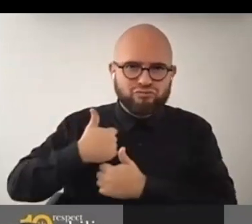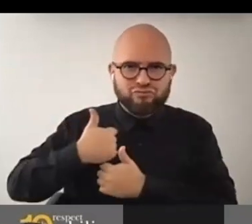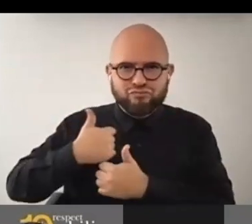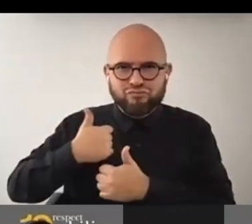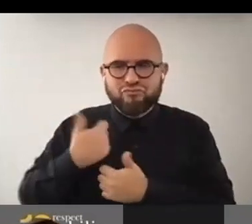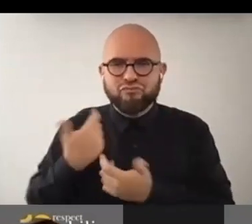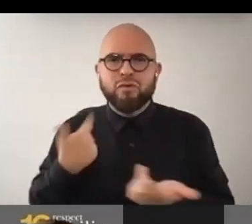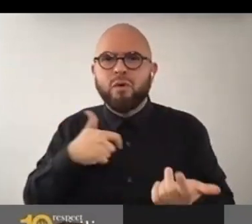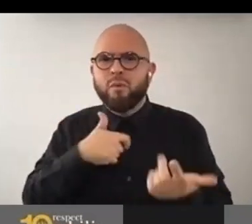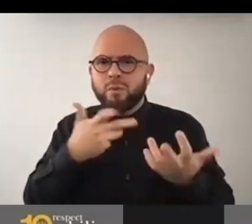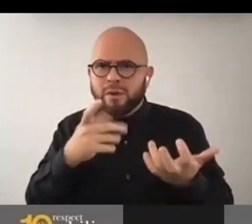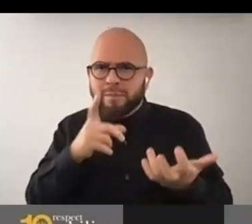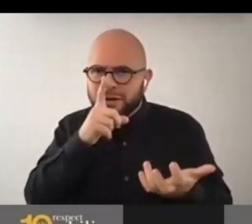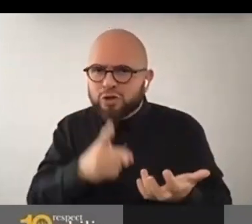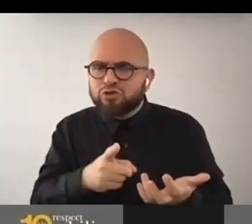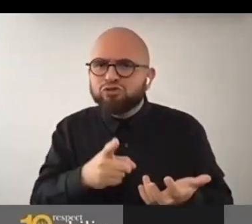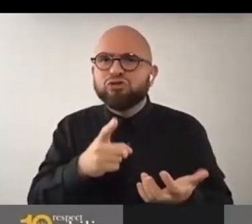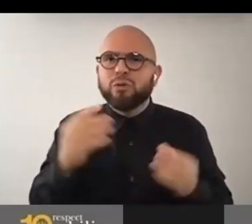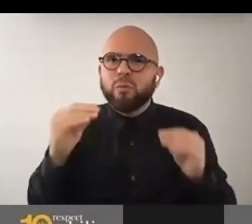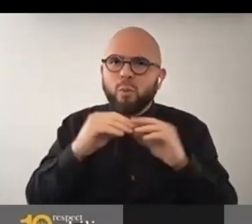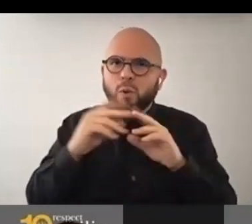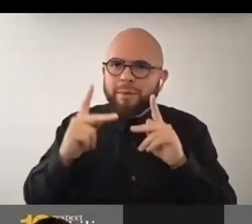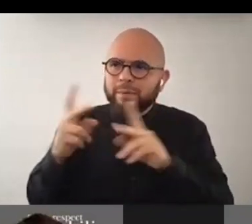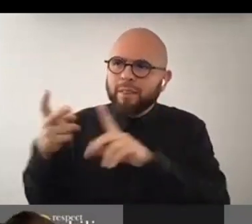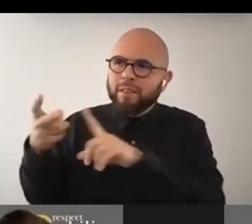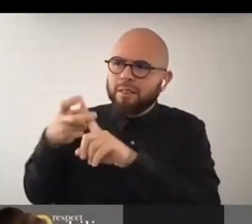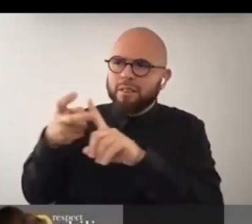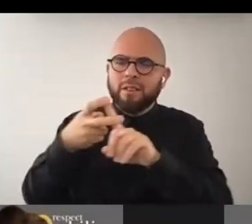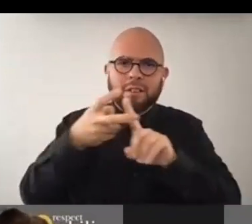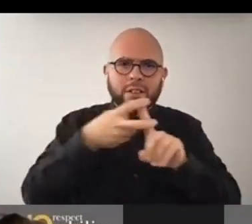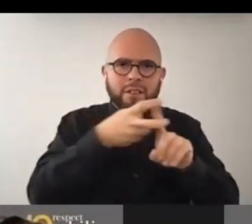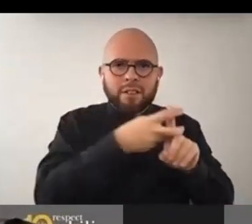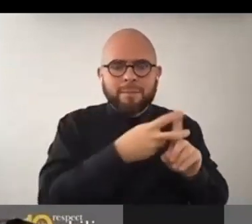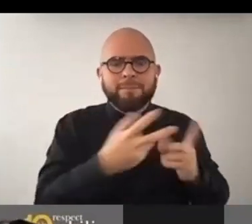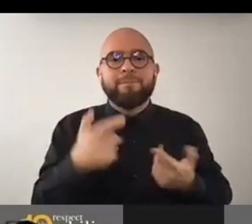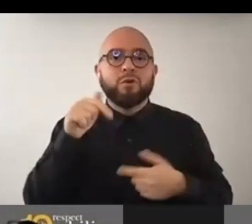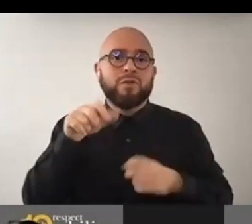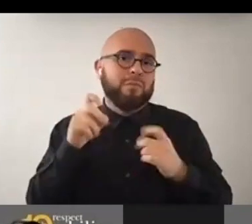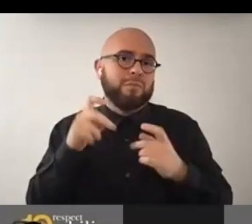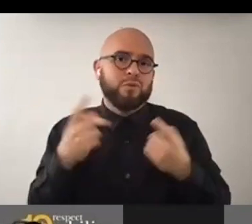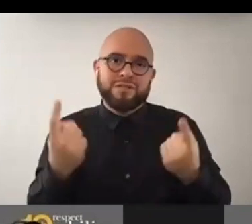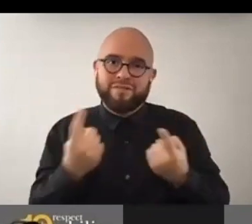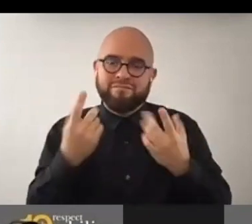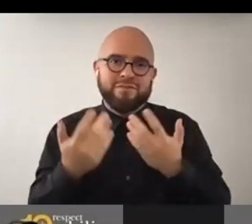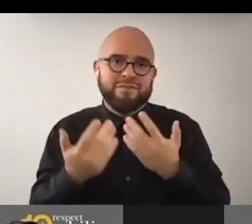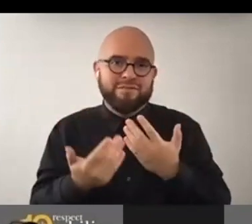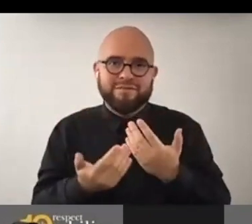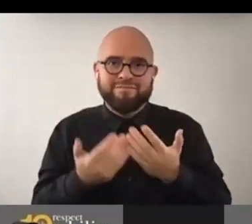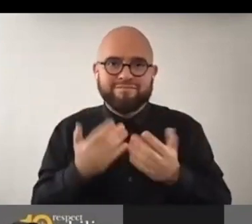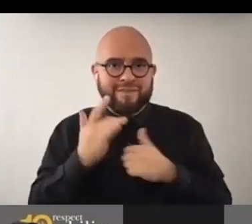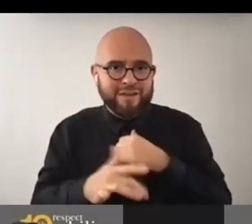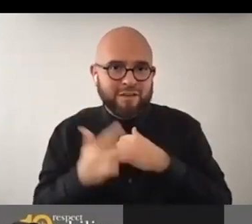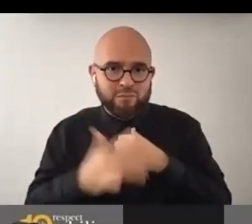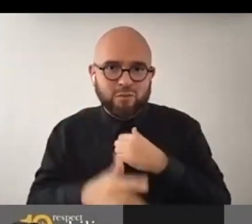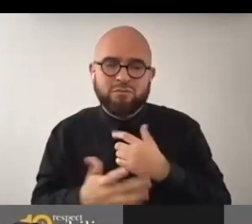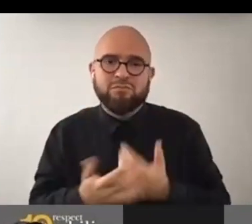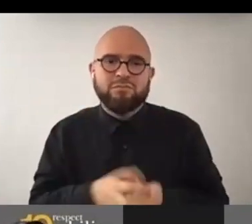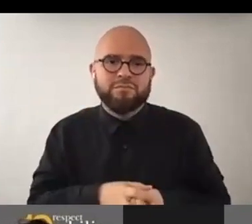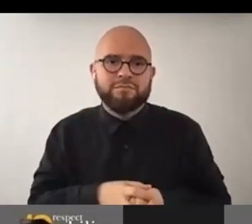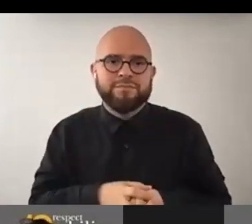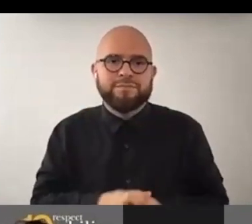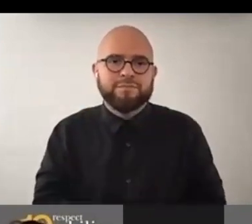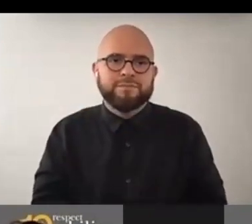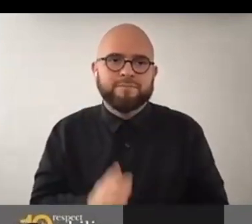in. So that opportunity is always going to be available. And the reality is that we want to make sure that we're giving people the